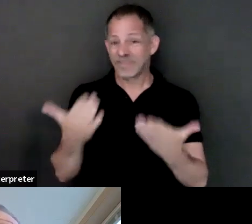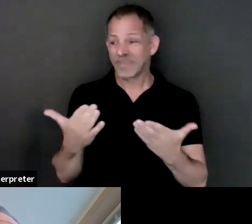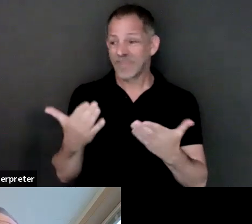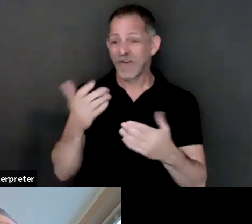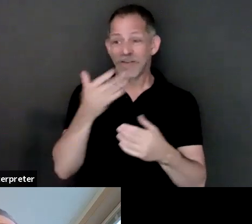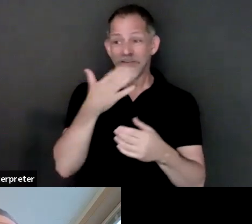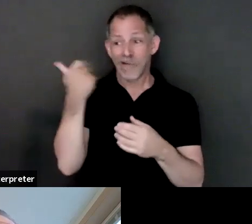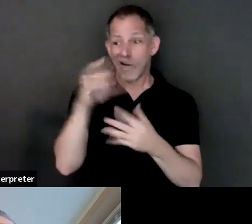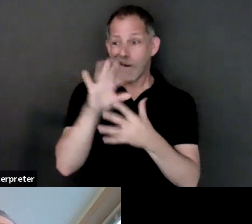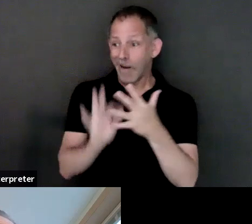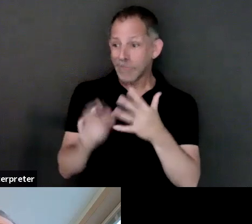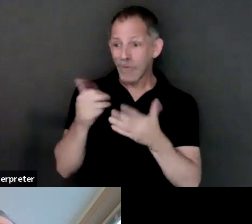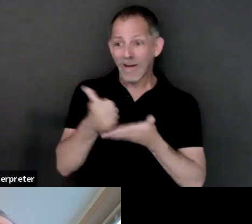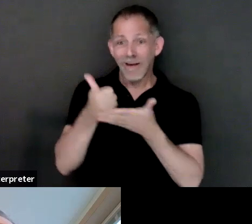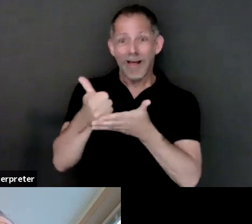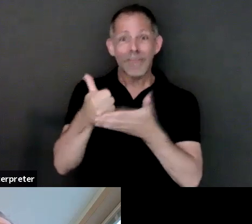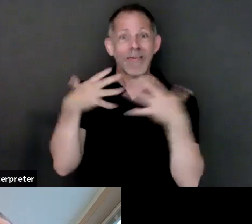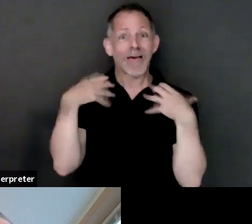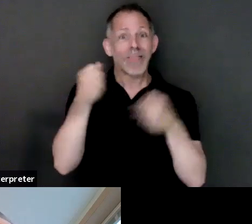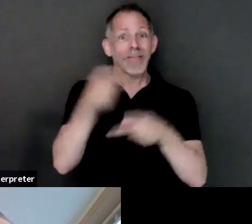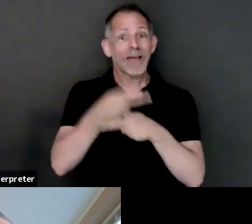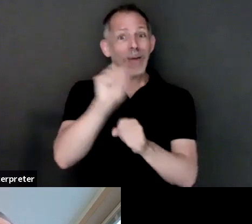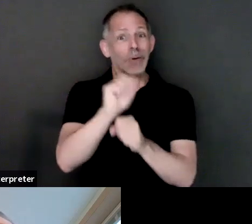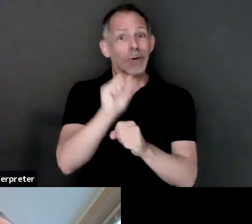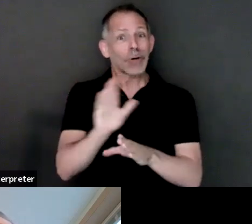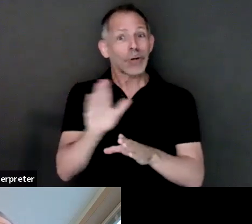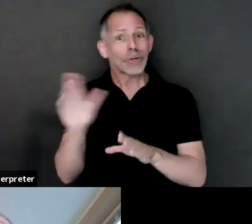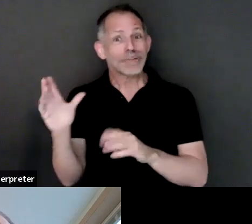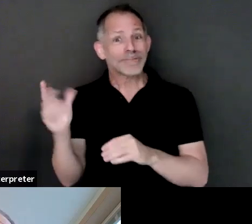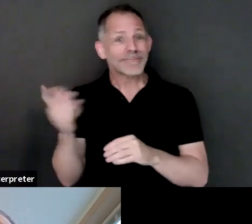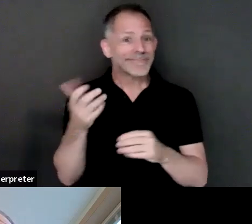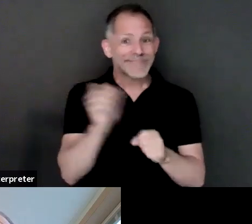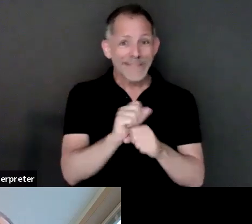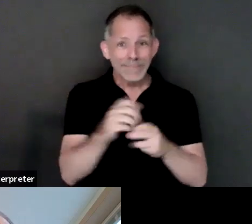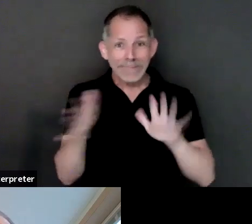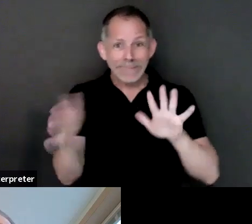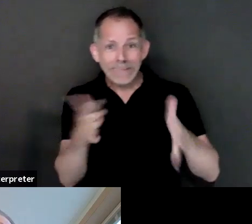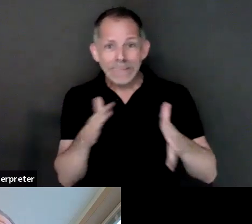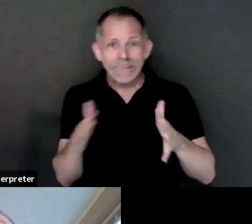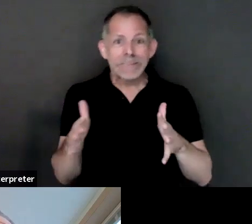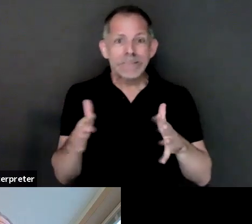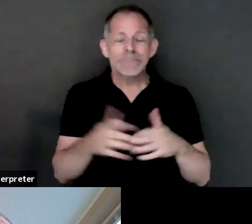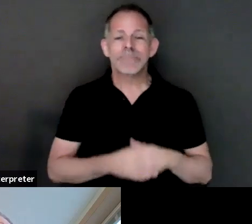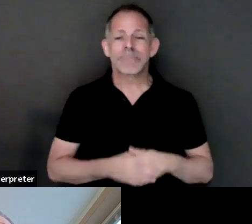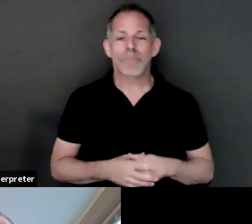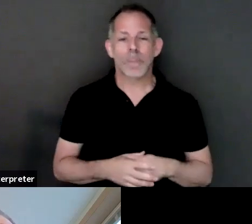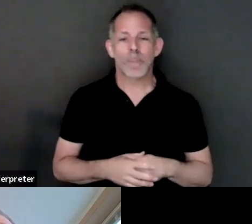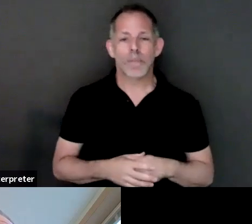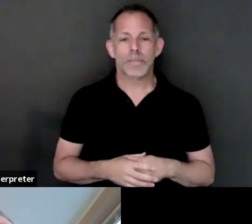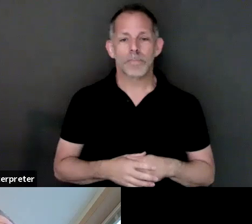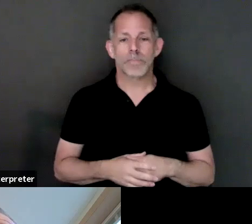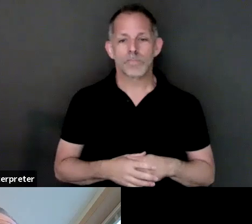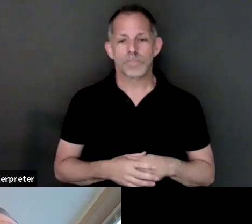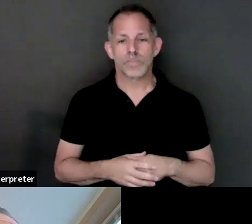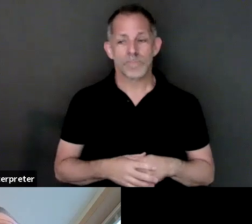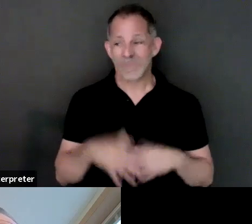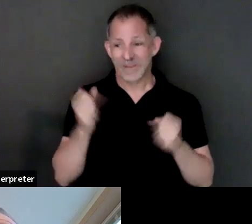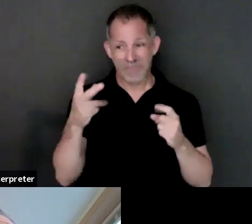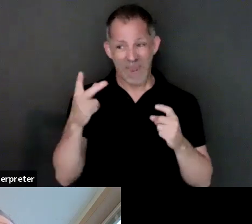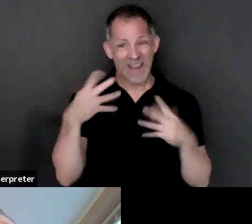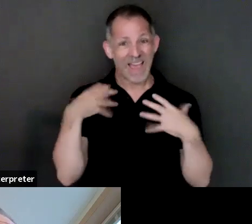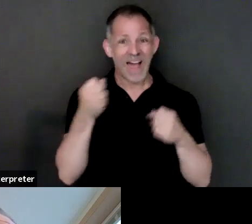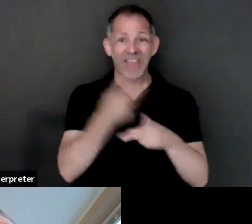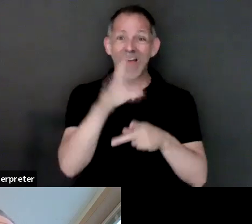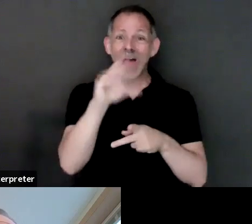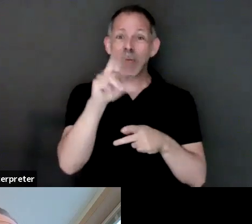field. So all of that combined should be a concern to all of us, not only about the immediate situation, but